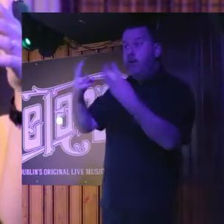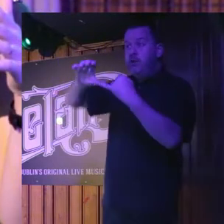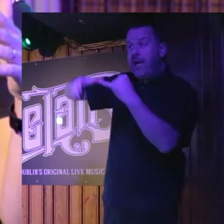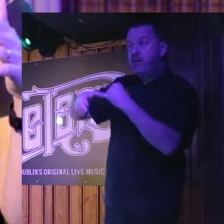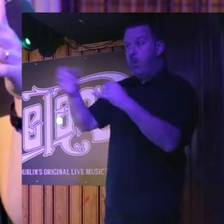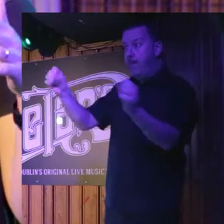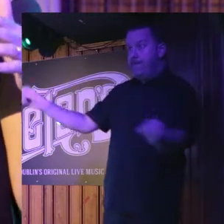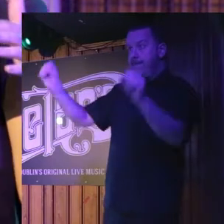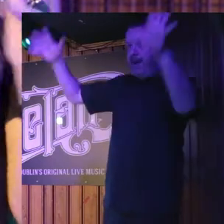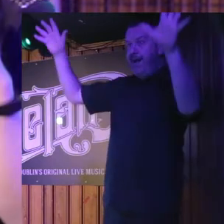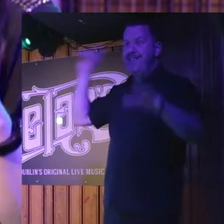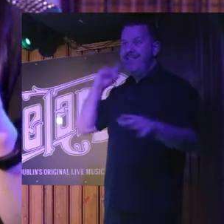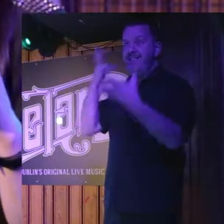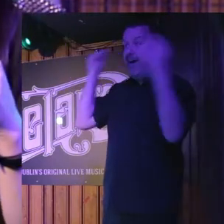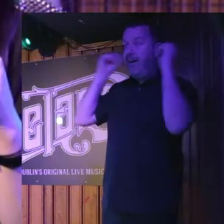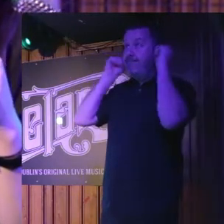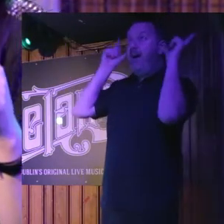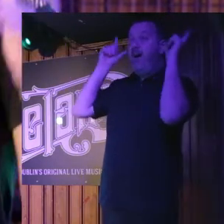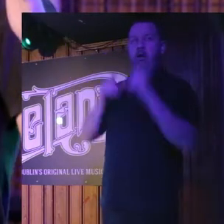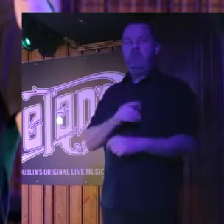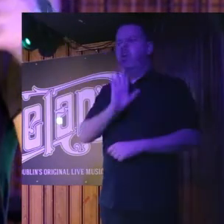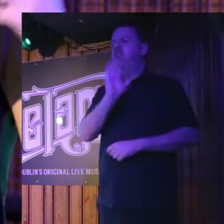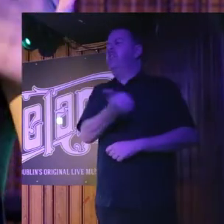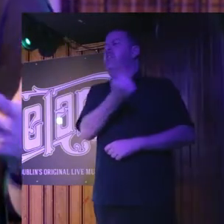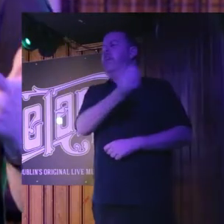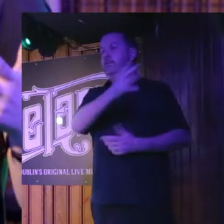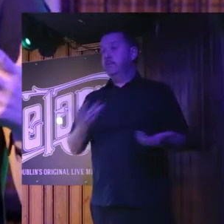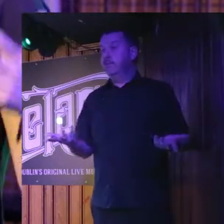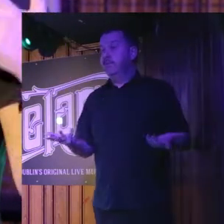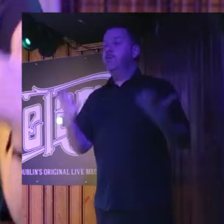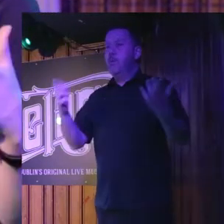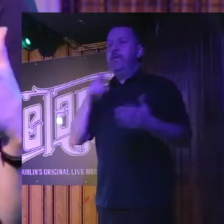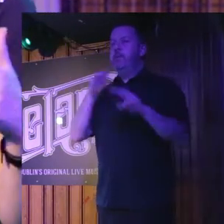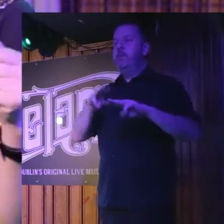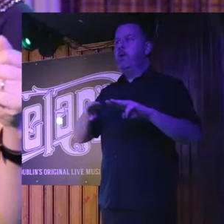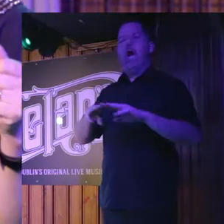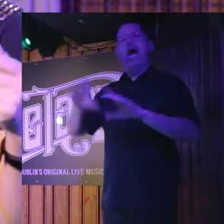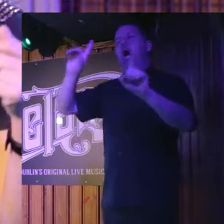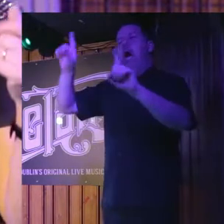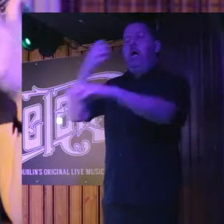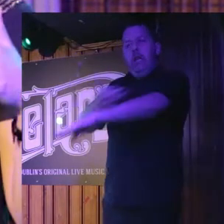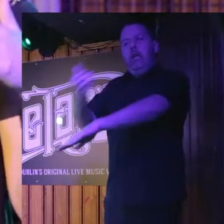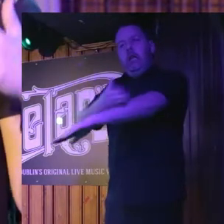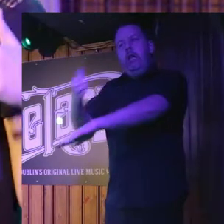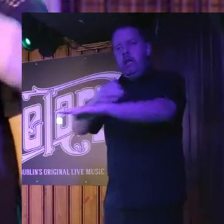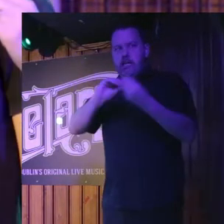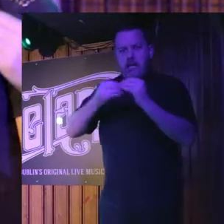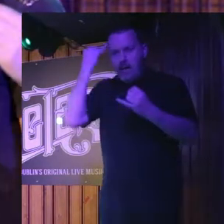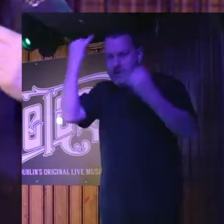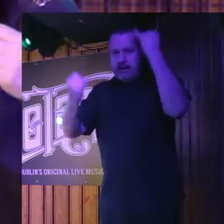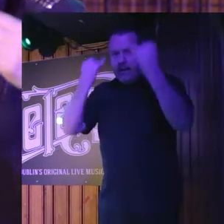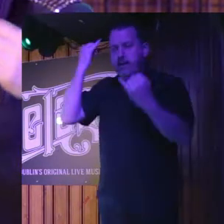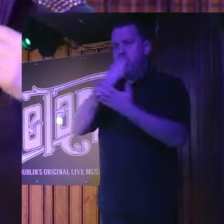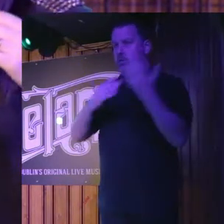magic away their deafness overnight, they're not going to take it. So hearing people, though, have persisted through the ages, and they've come up with some really